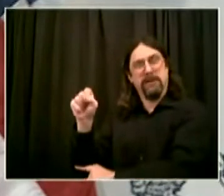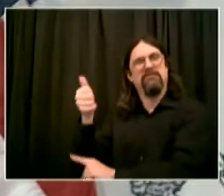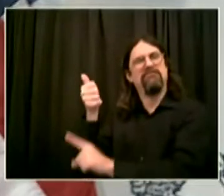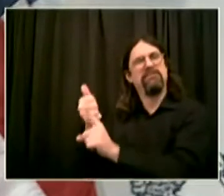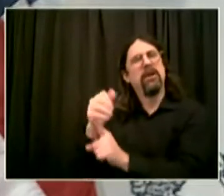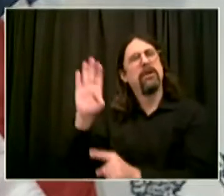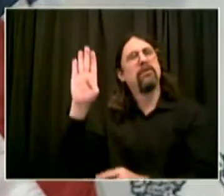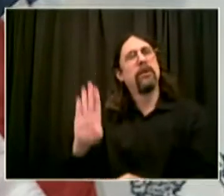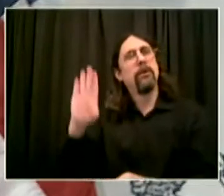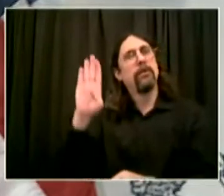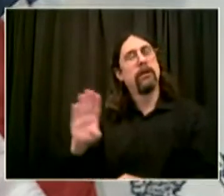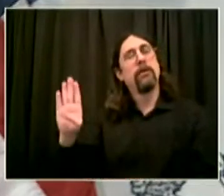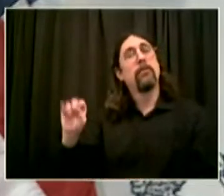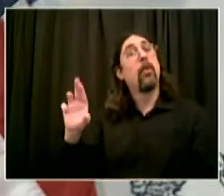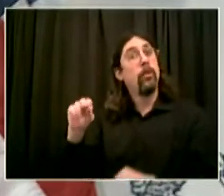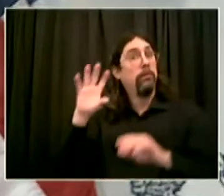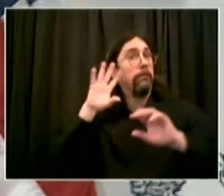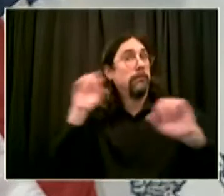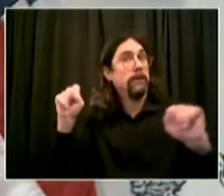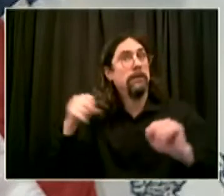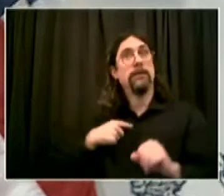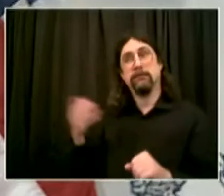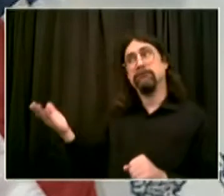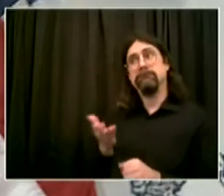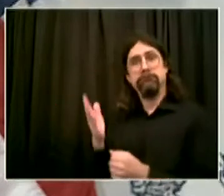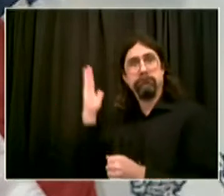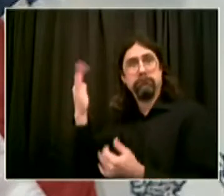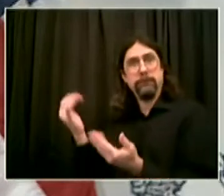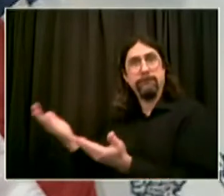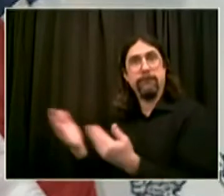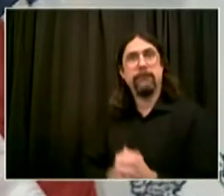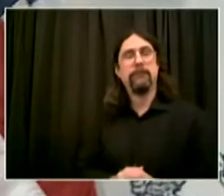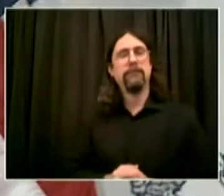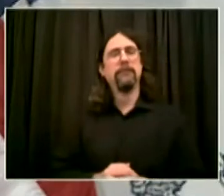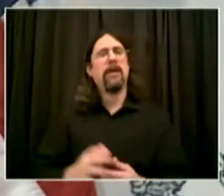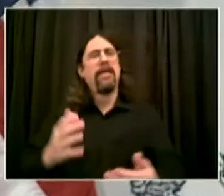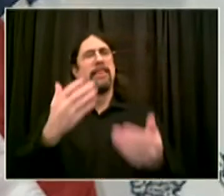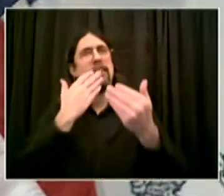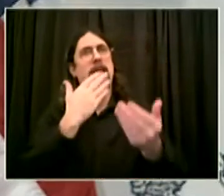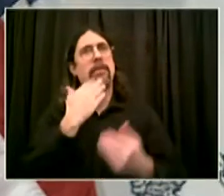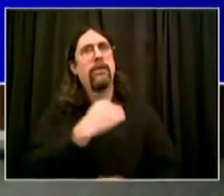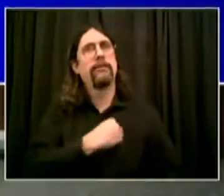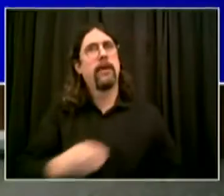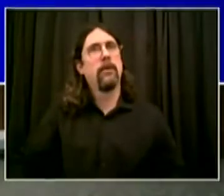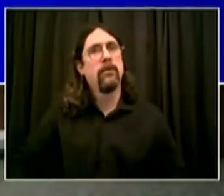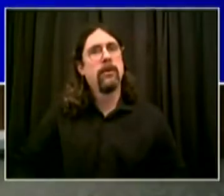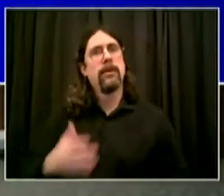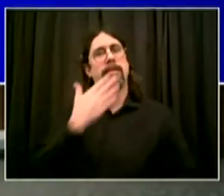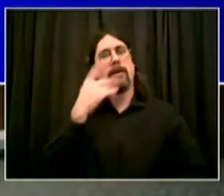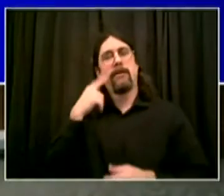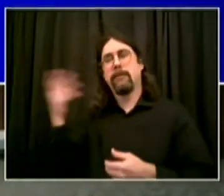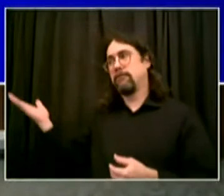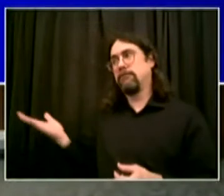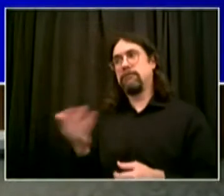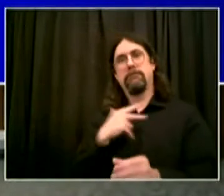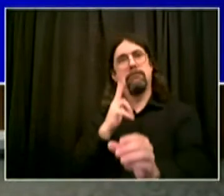Thank you, Mr. Mayor, for bringing us all here today on this important issue of police-community